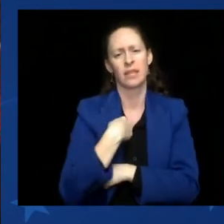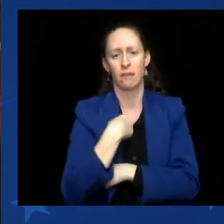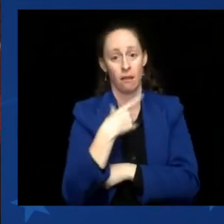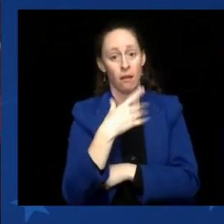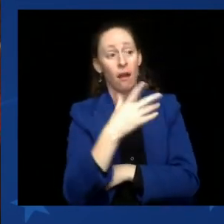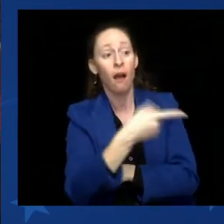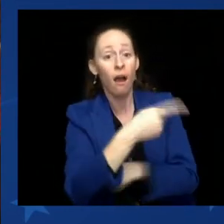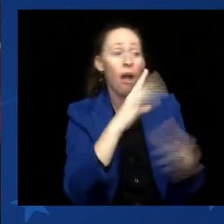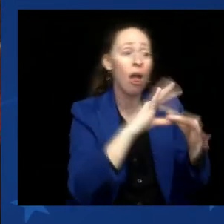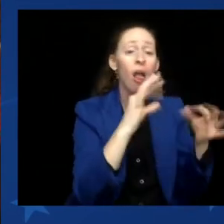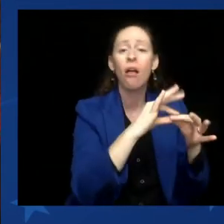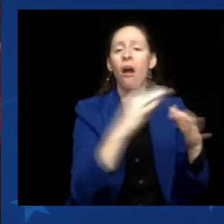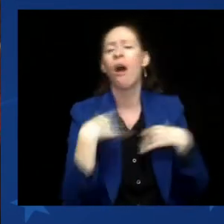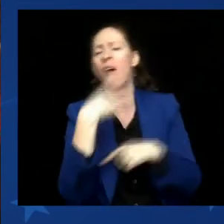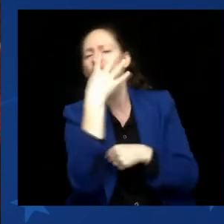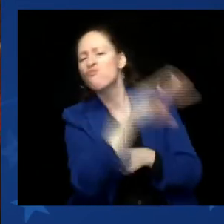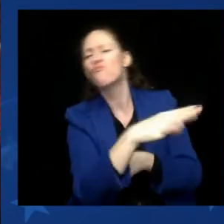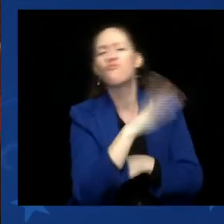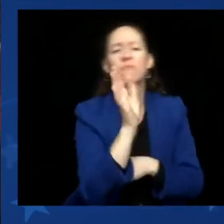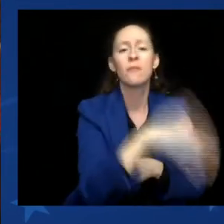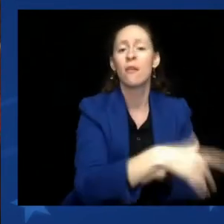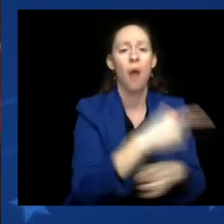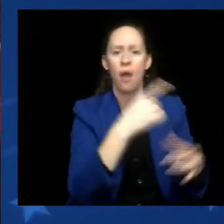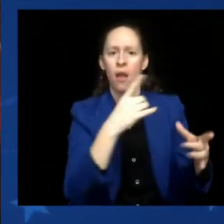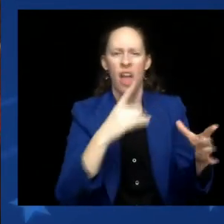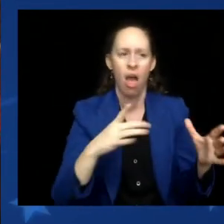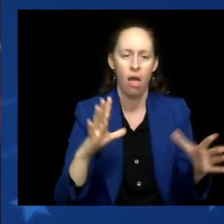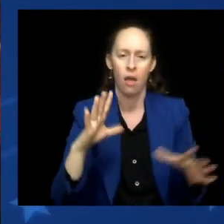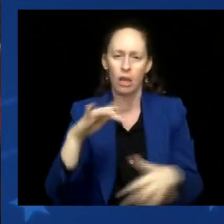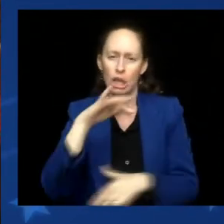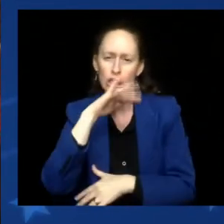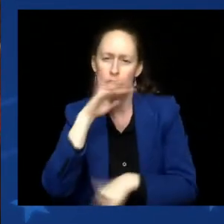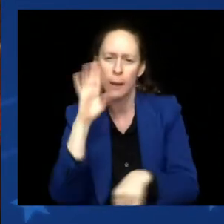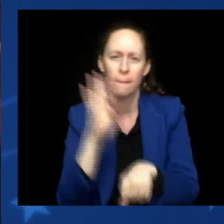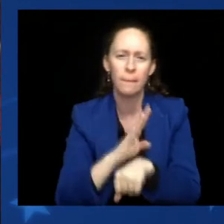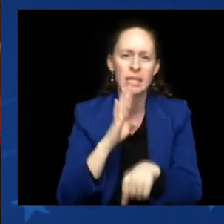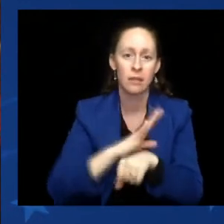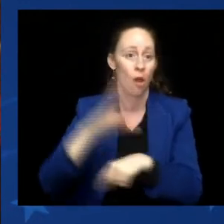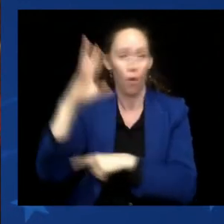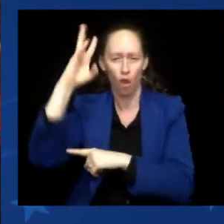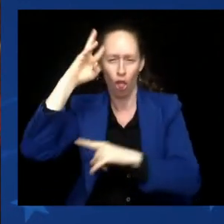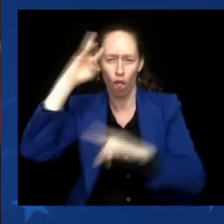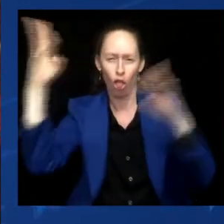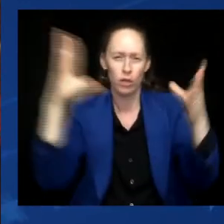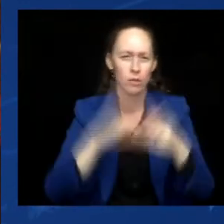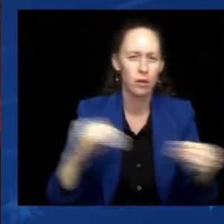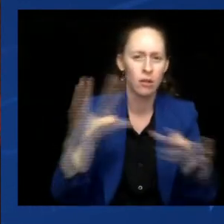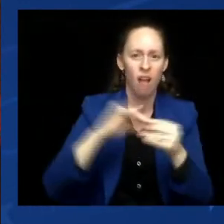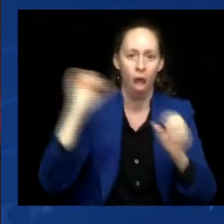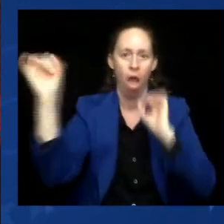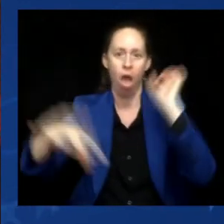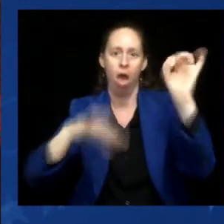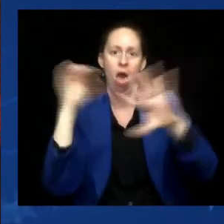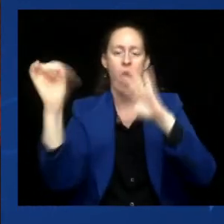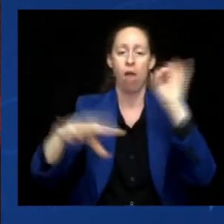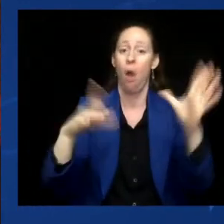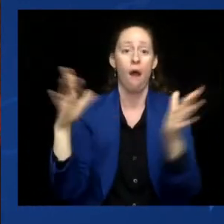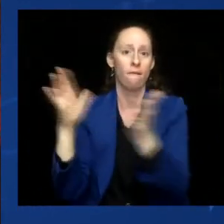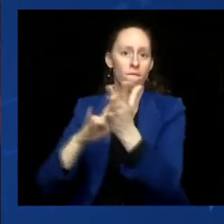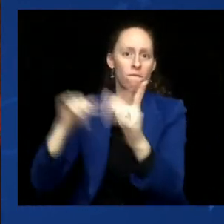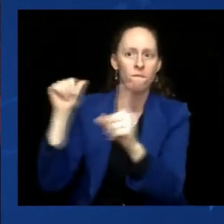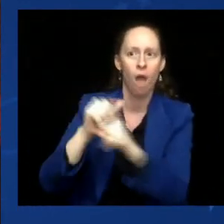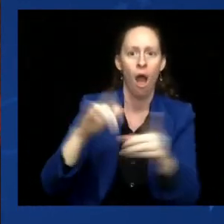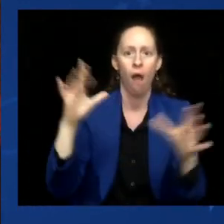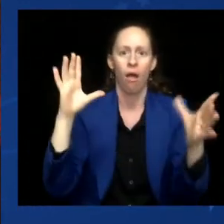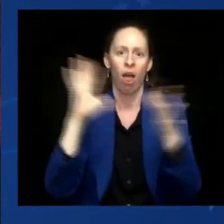evidence-free claims of fraud. I will not stand by and watch elections in this country stolen by people who simply refuse to accept that they